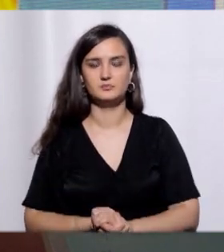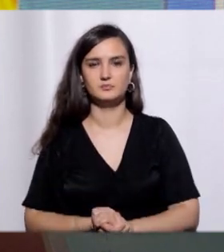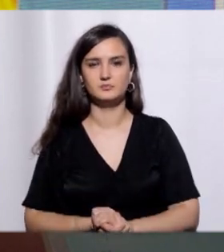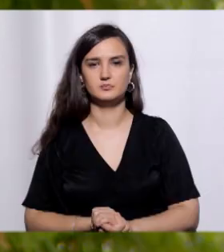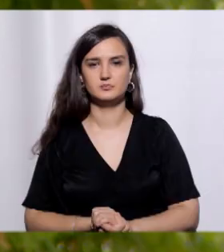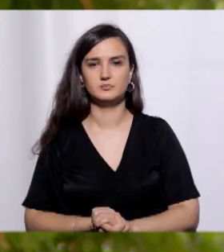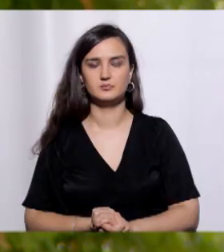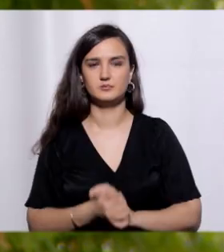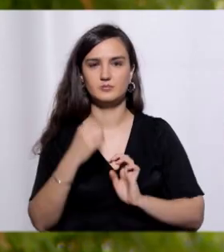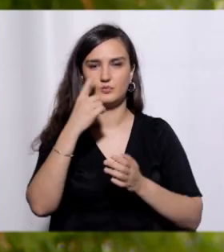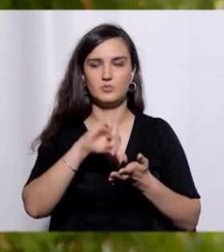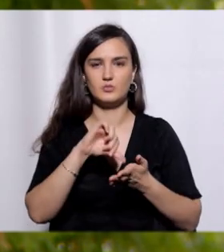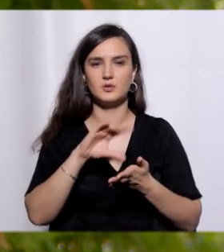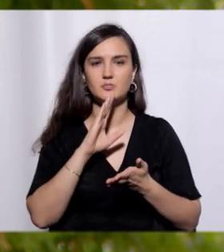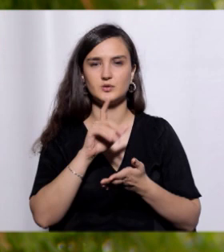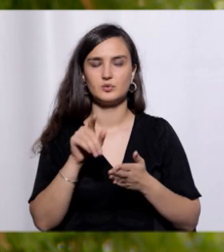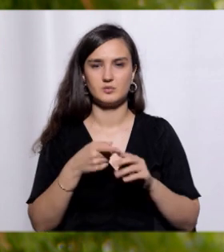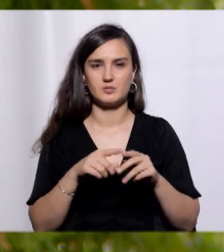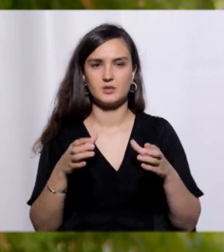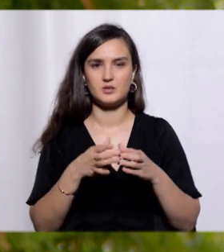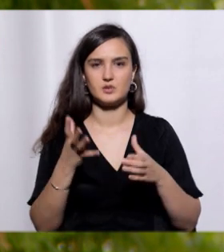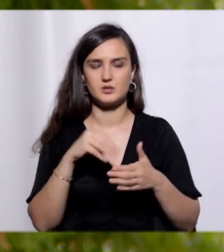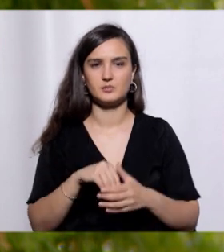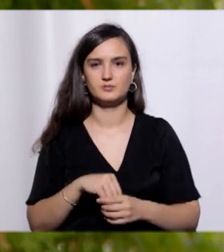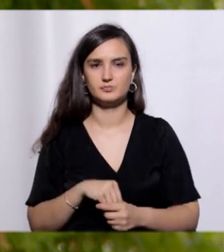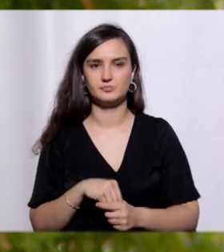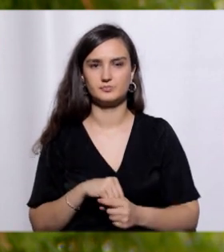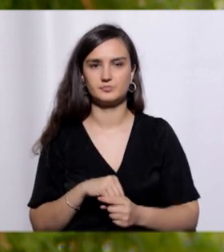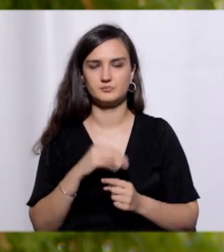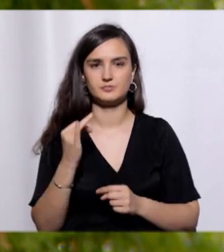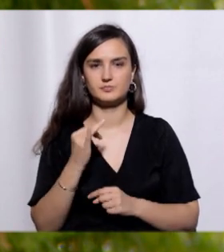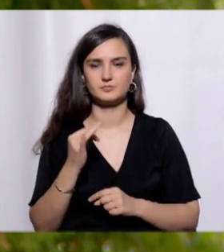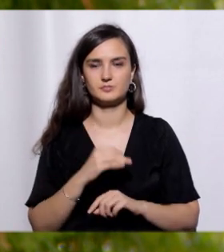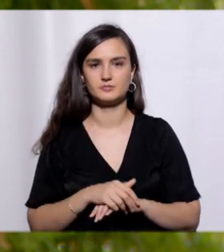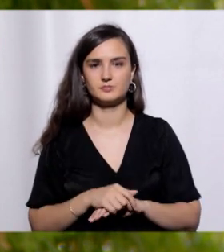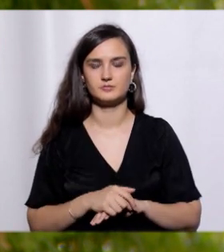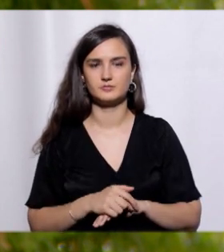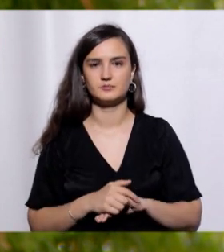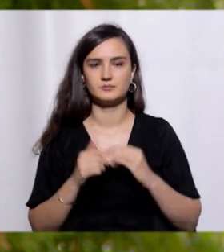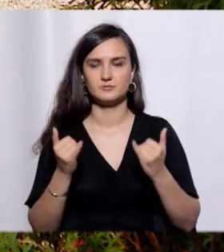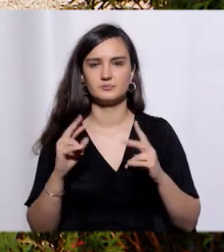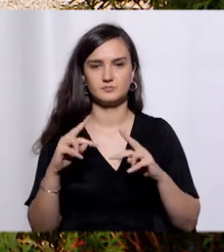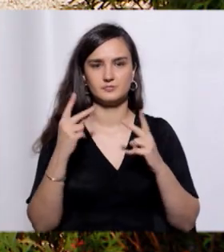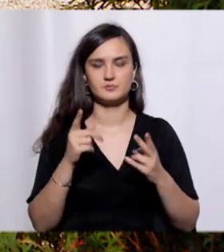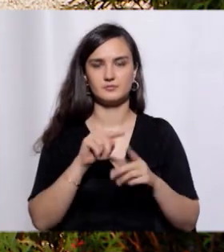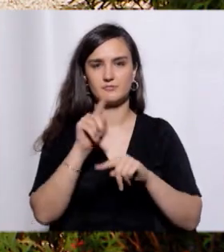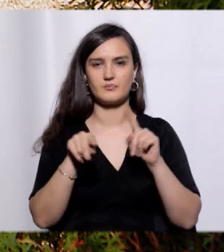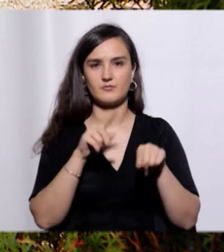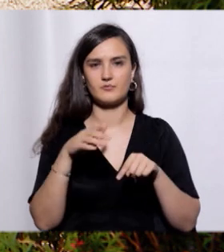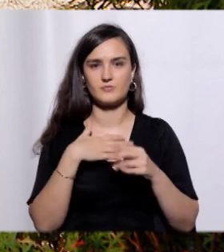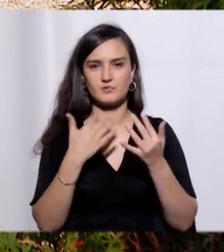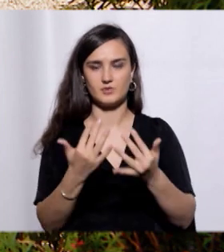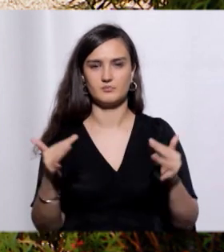changing role of women in this class. Yes, interesting. Okay, now let's ask a question to